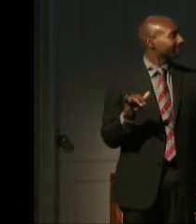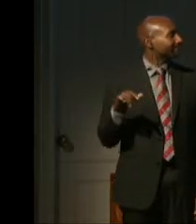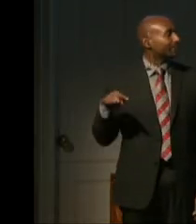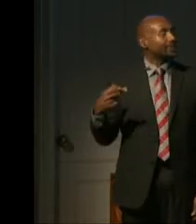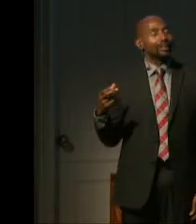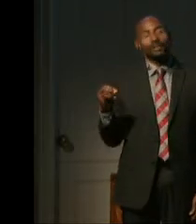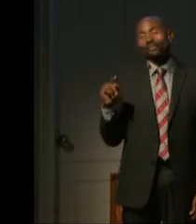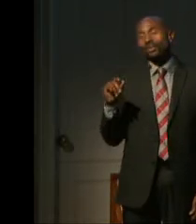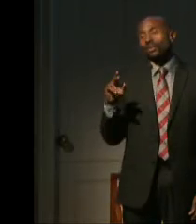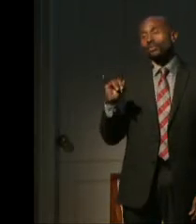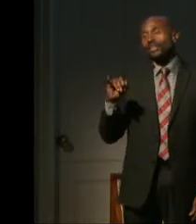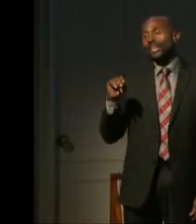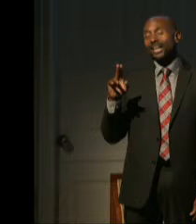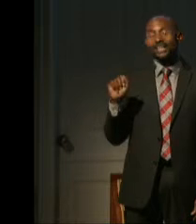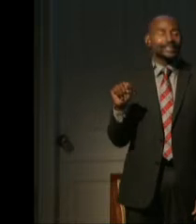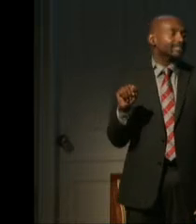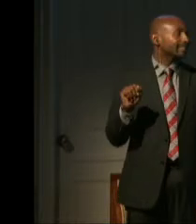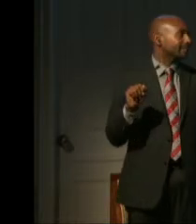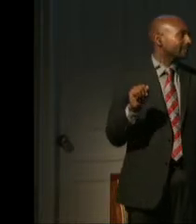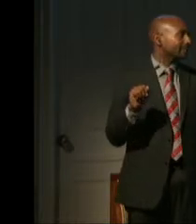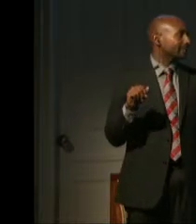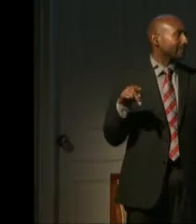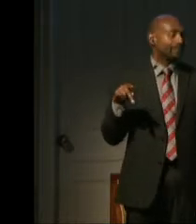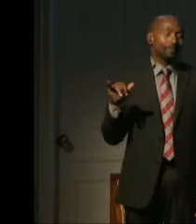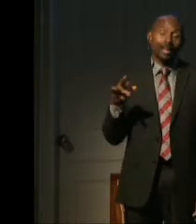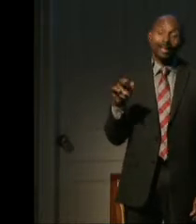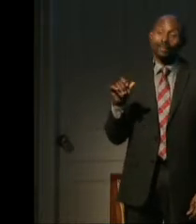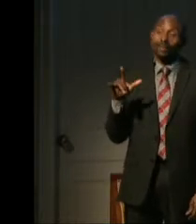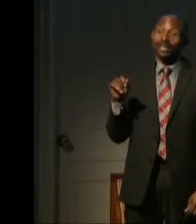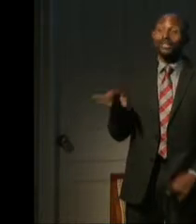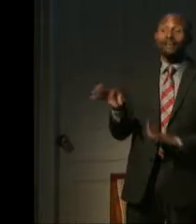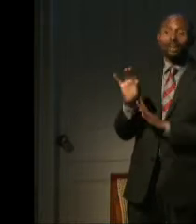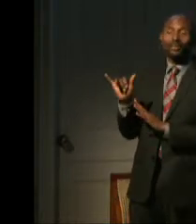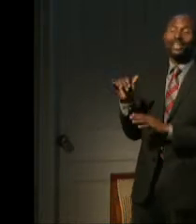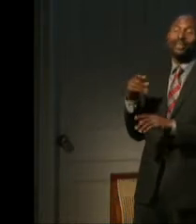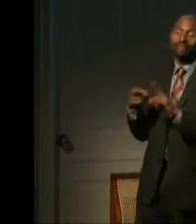comes from the National Museum of Natural History's collection.